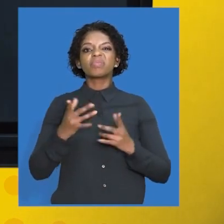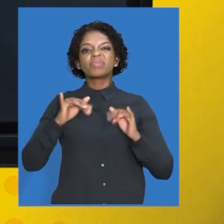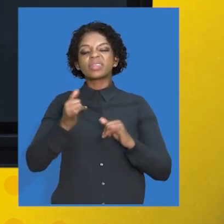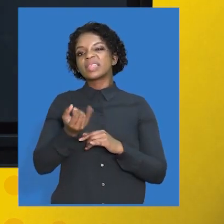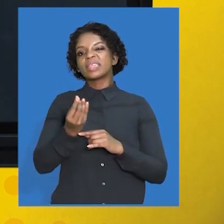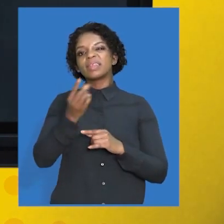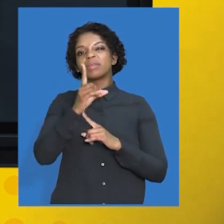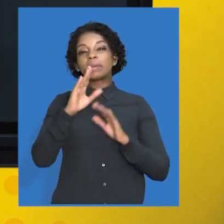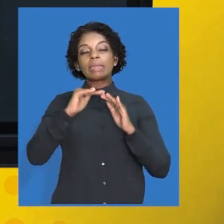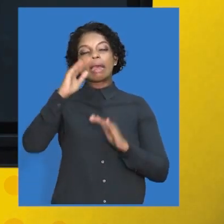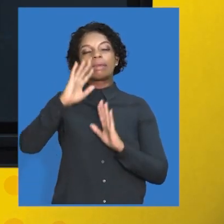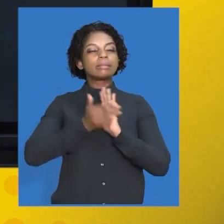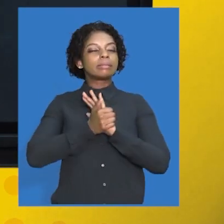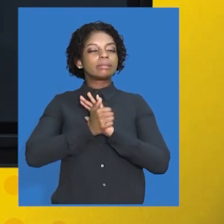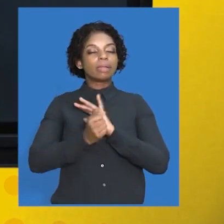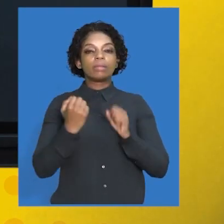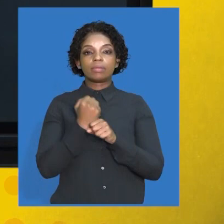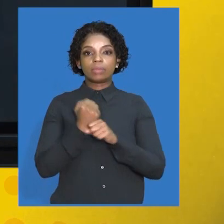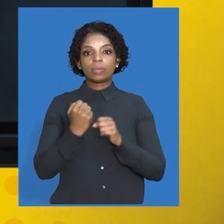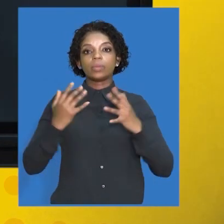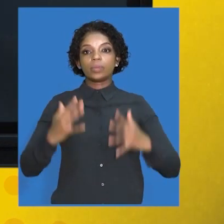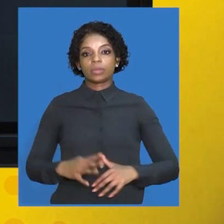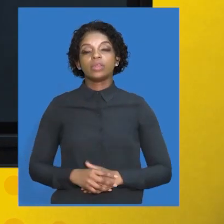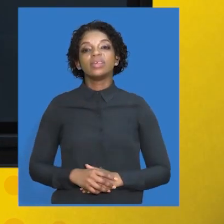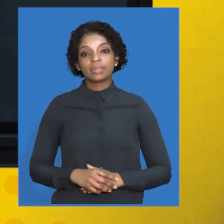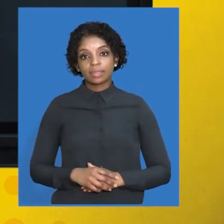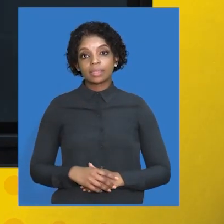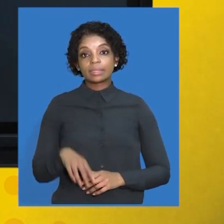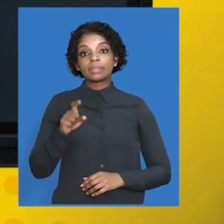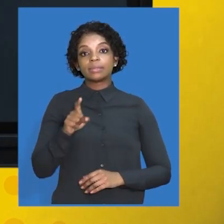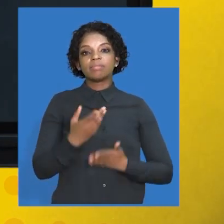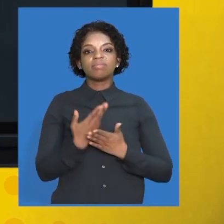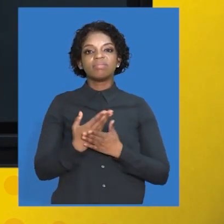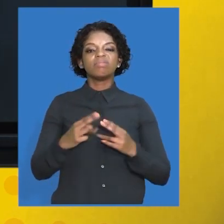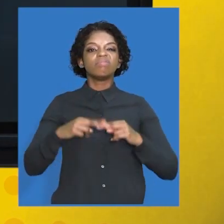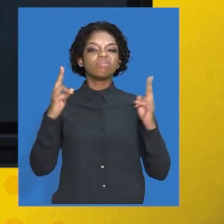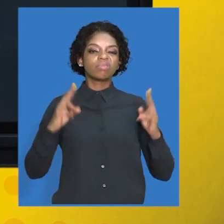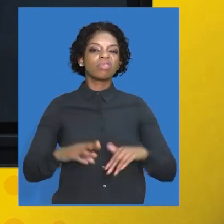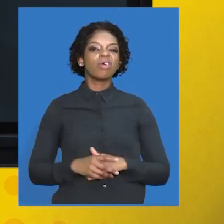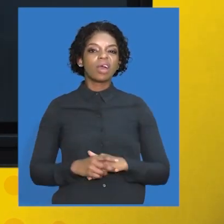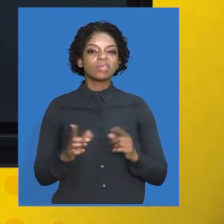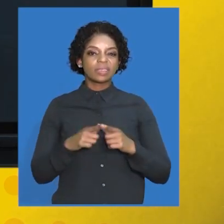highly skilled workers and you can just delegate tasks to them and they can go out and complete those tasks.